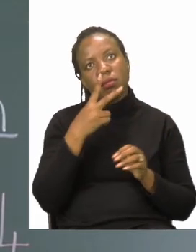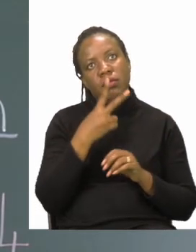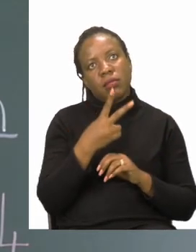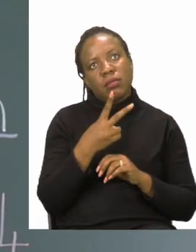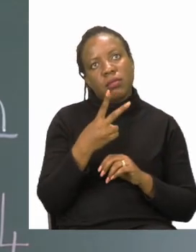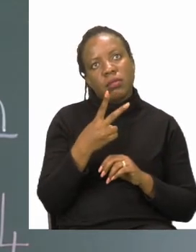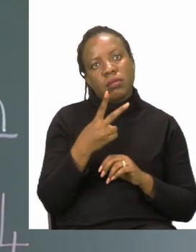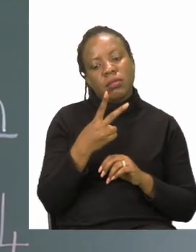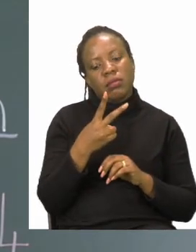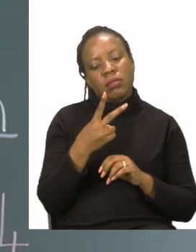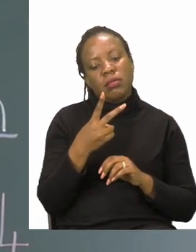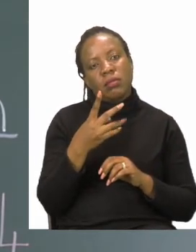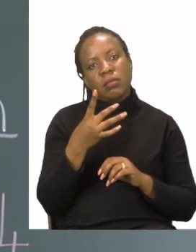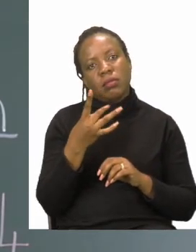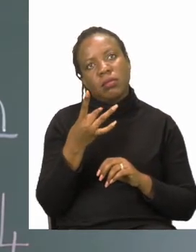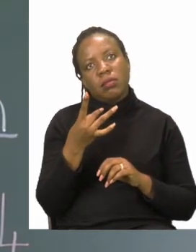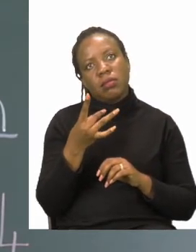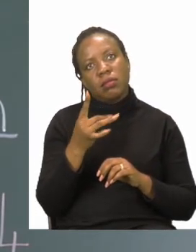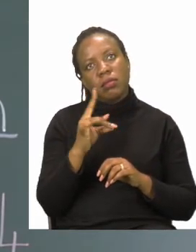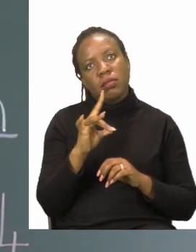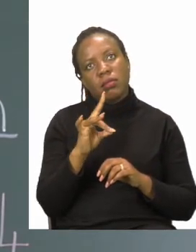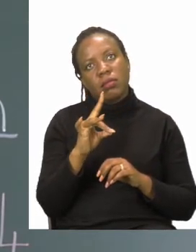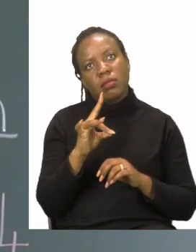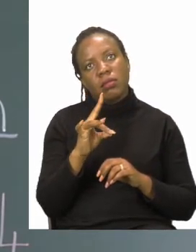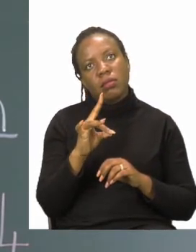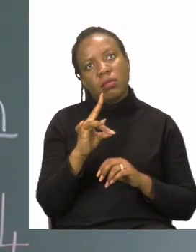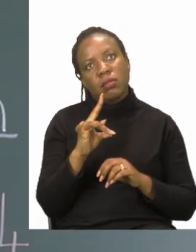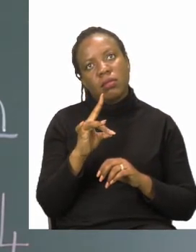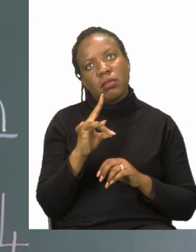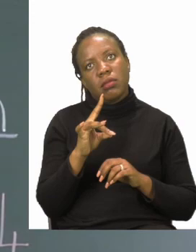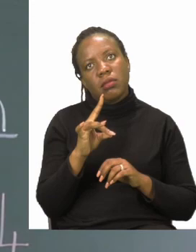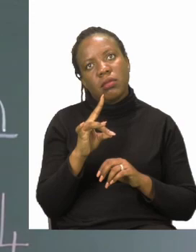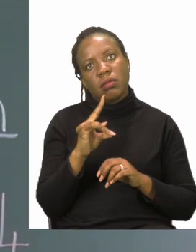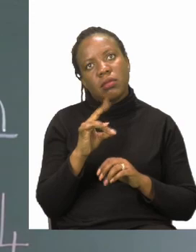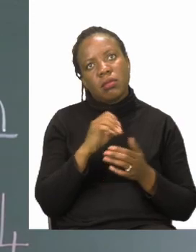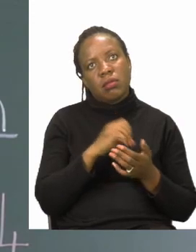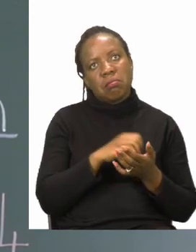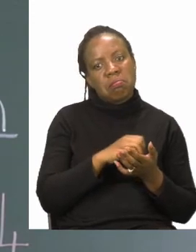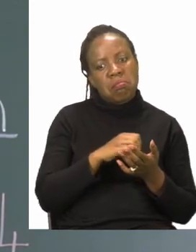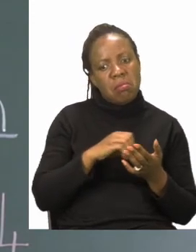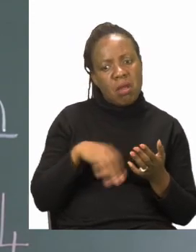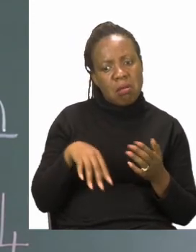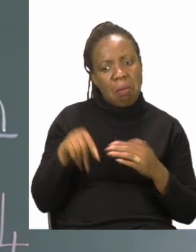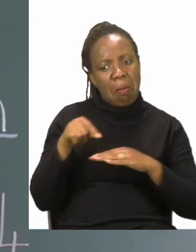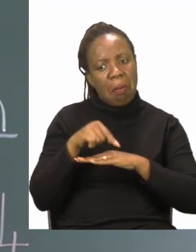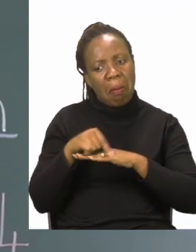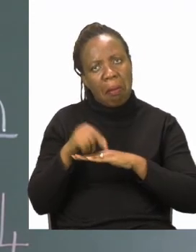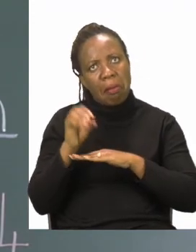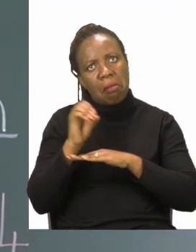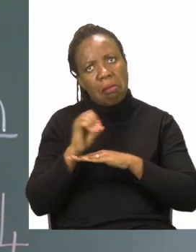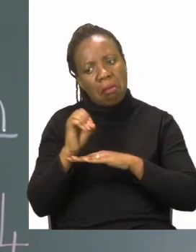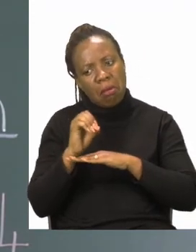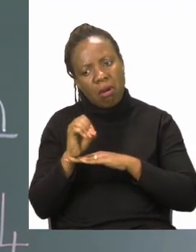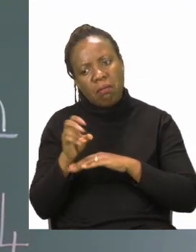28 was the number given to us, minus, and our